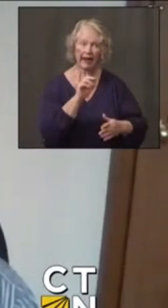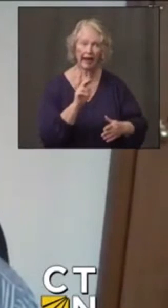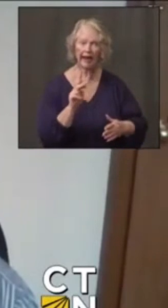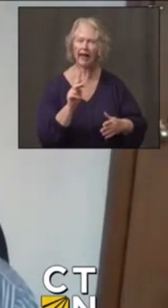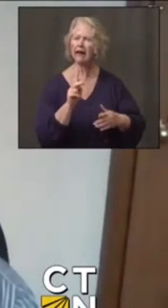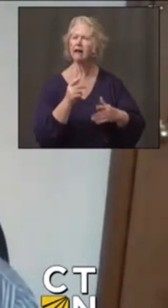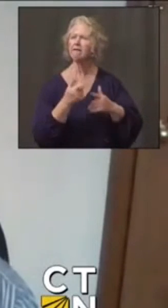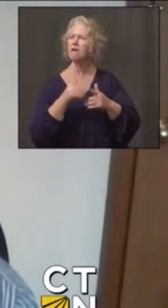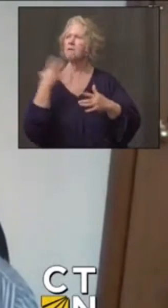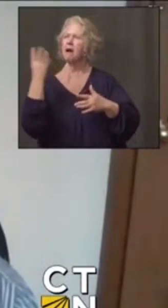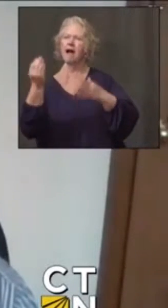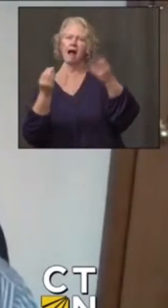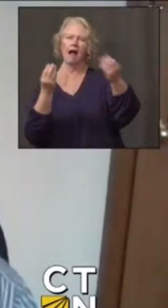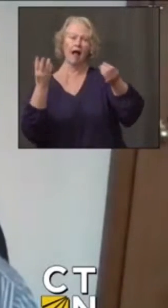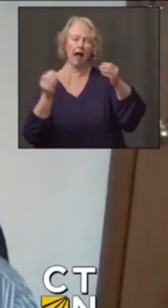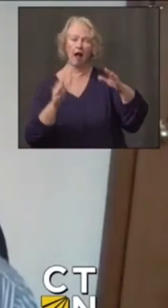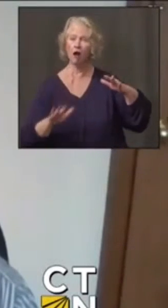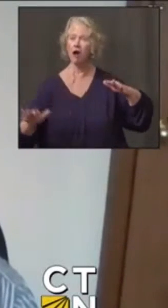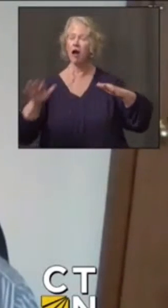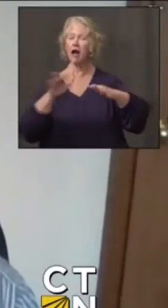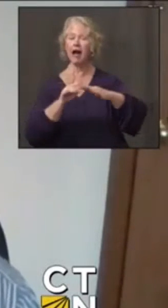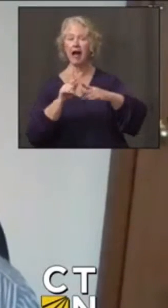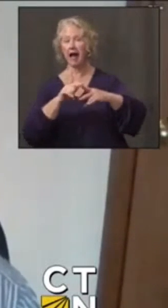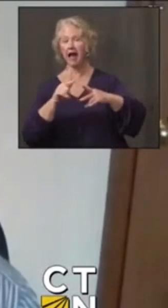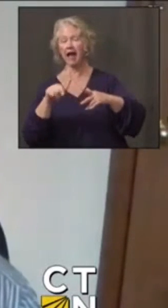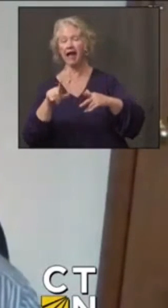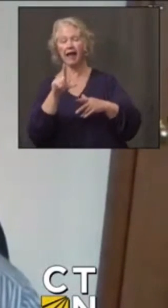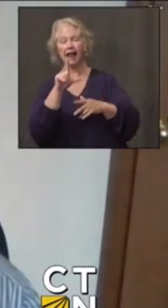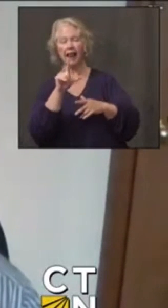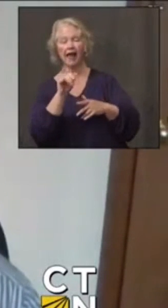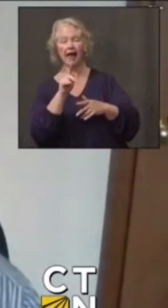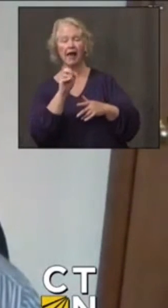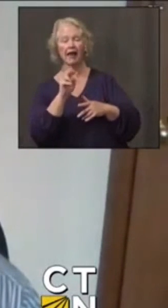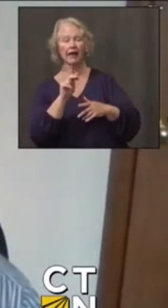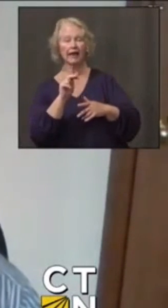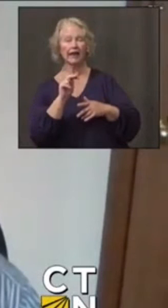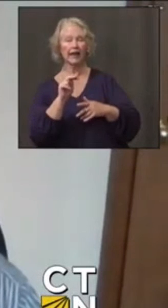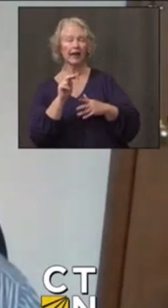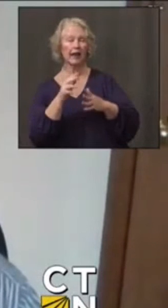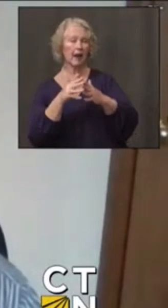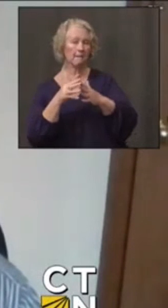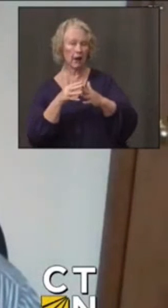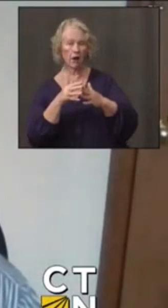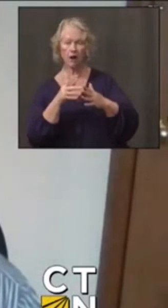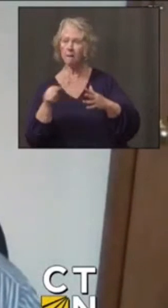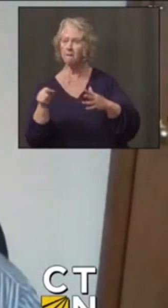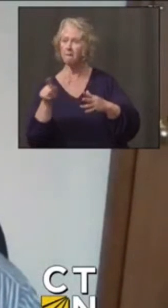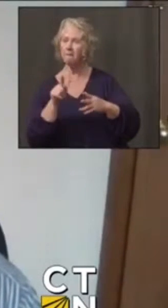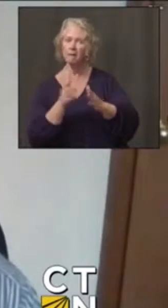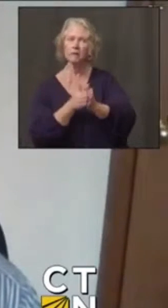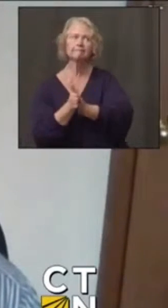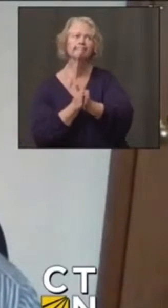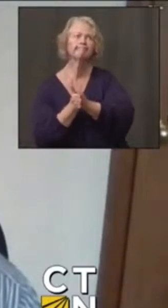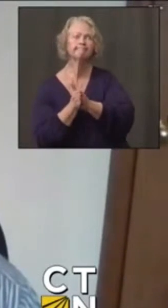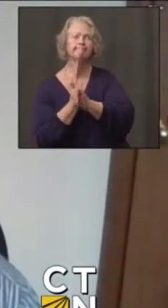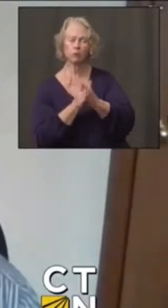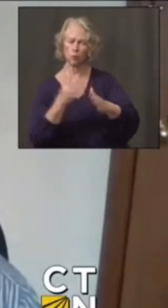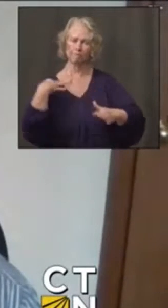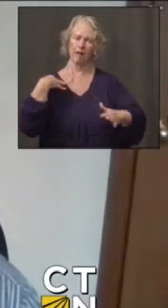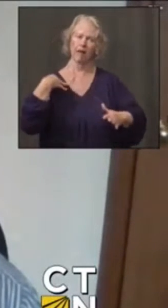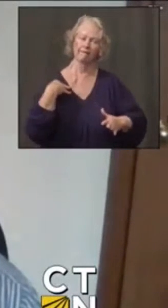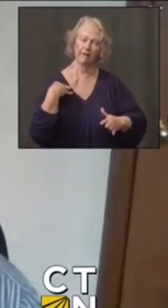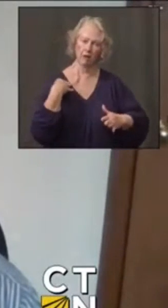United States into Latin America, for people really being interested in volunteering to be in the trial. So